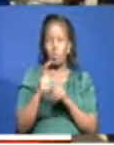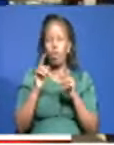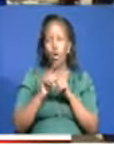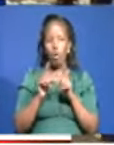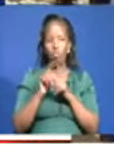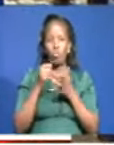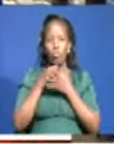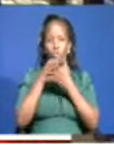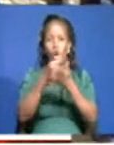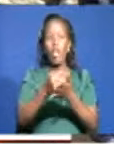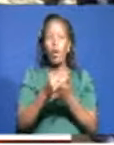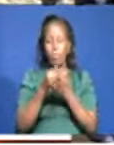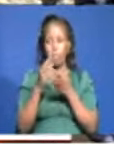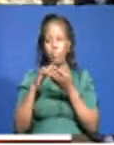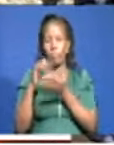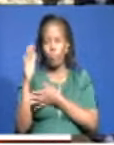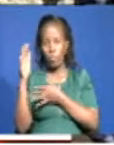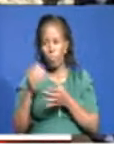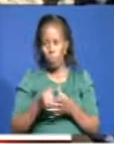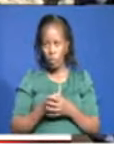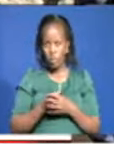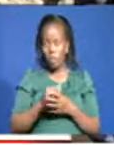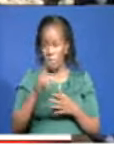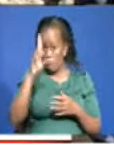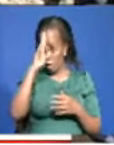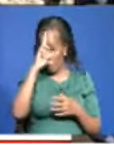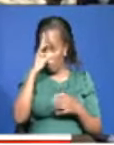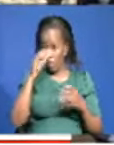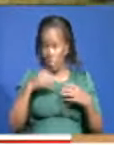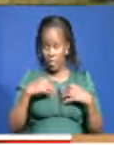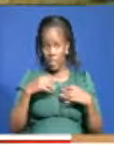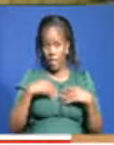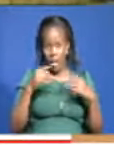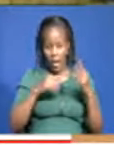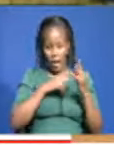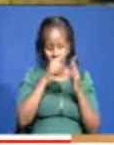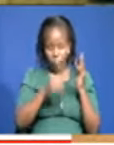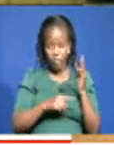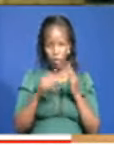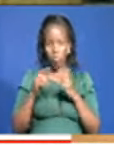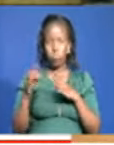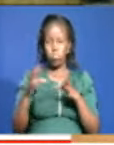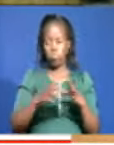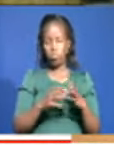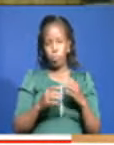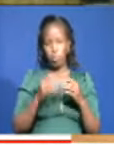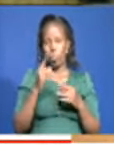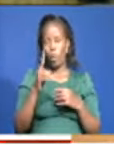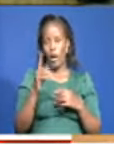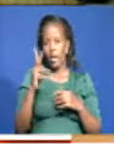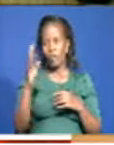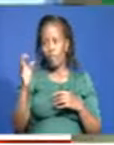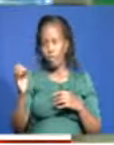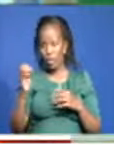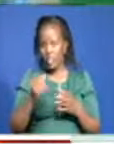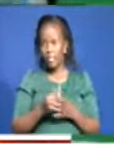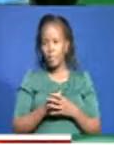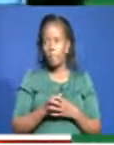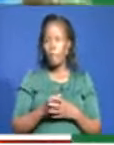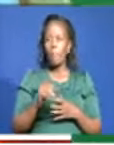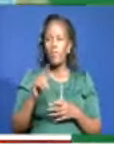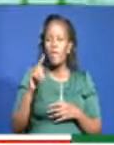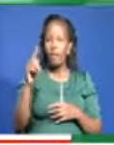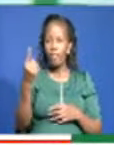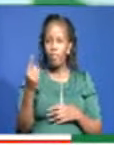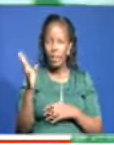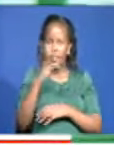capacity building. The police unit has a force strength of 1,040. In our first day in Mogadishu, Somalia, we